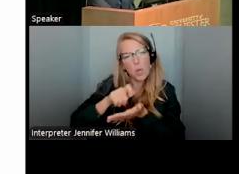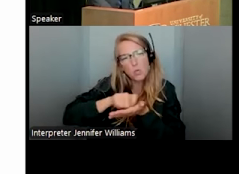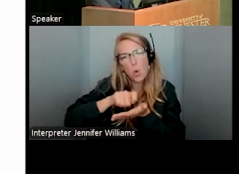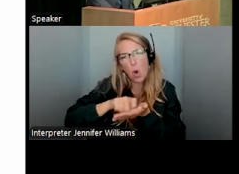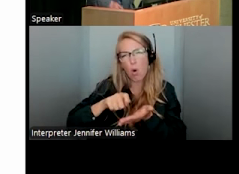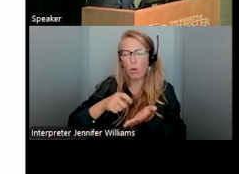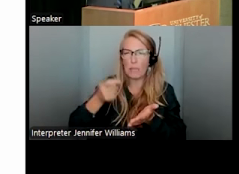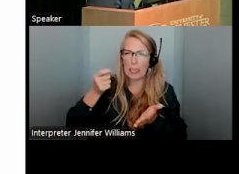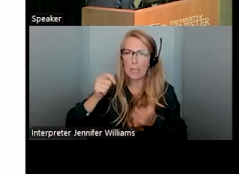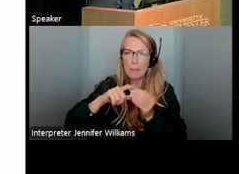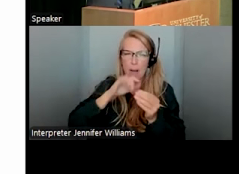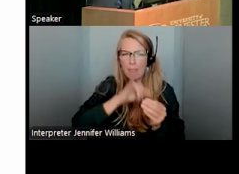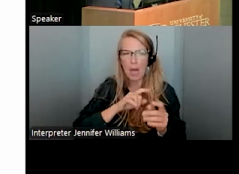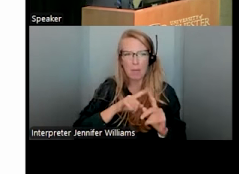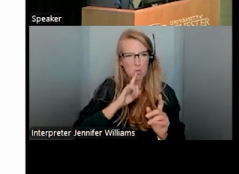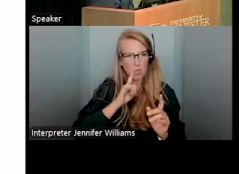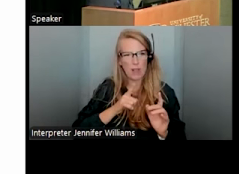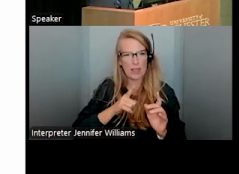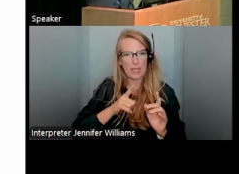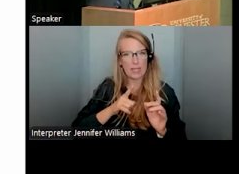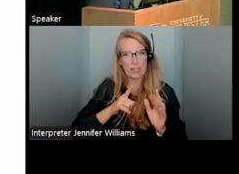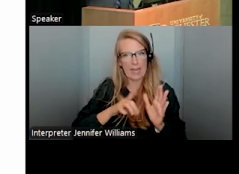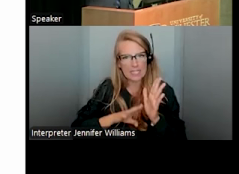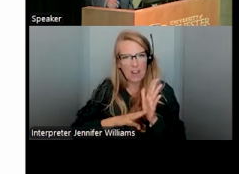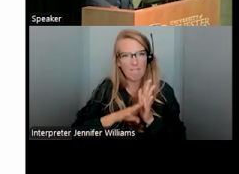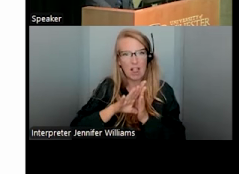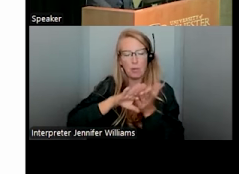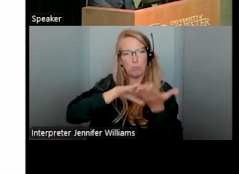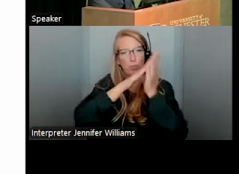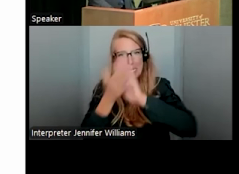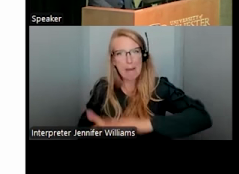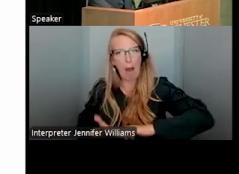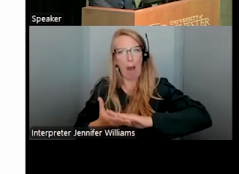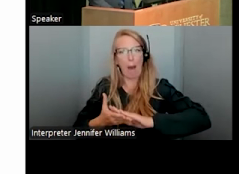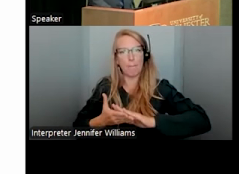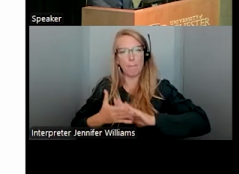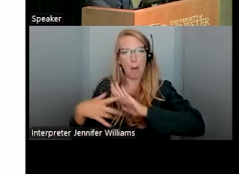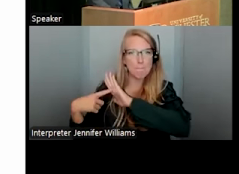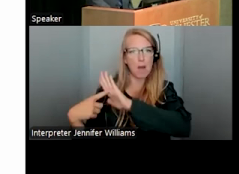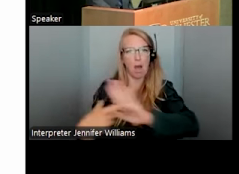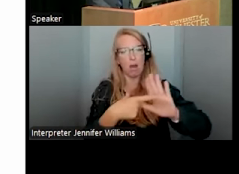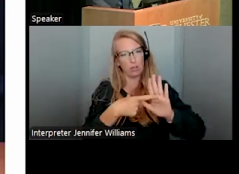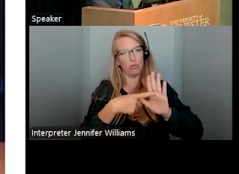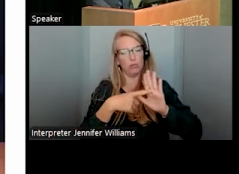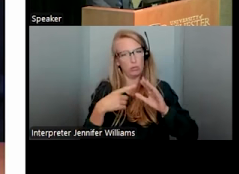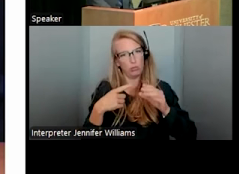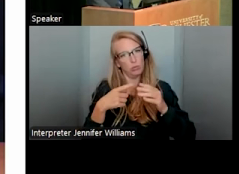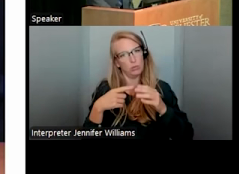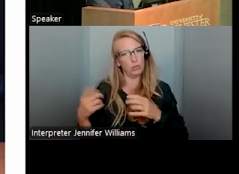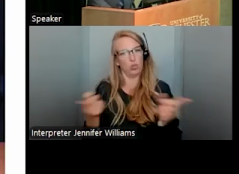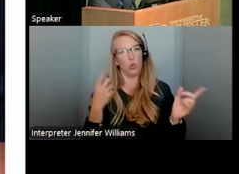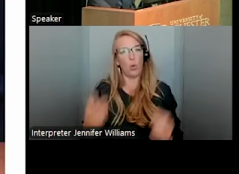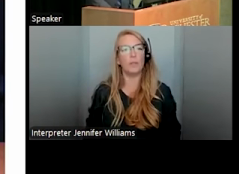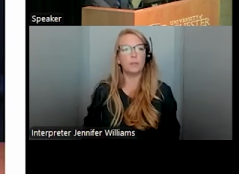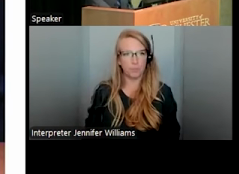but we never really put an effort to develop it into a model to be able to present it out there.